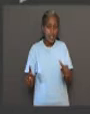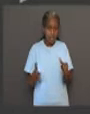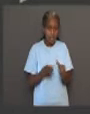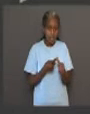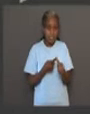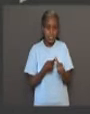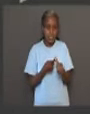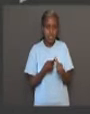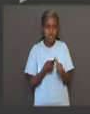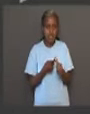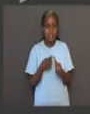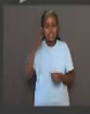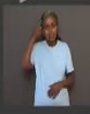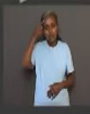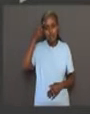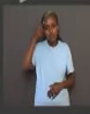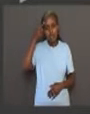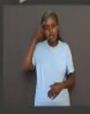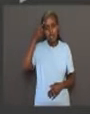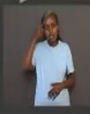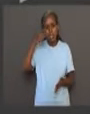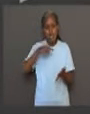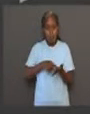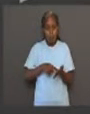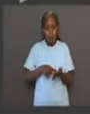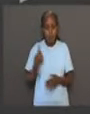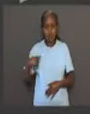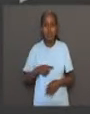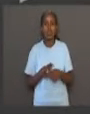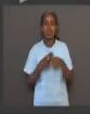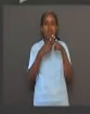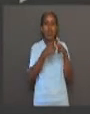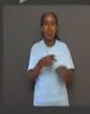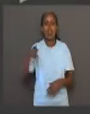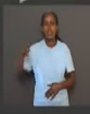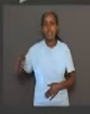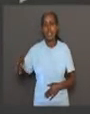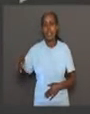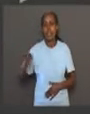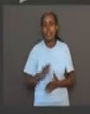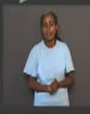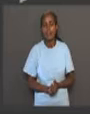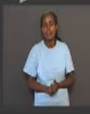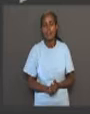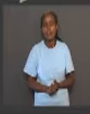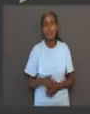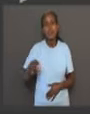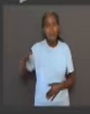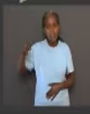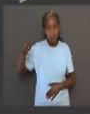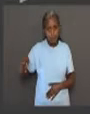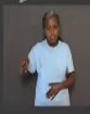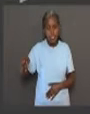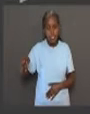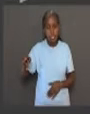First, let us consider a point we will call P. P